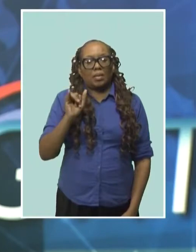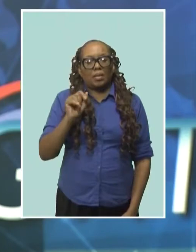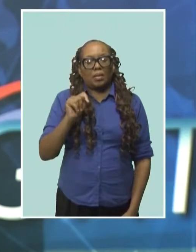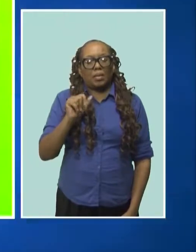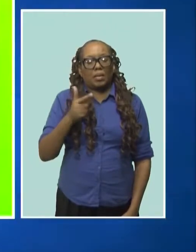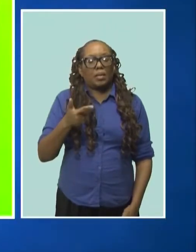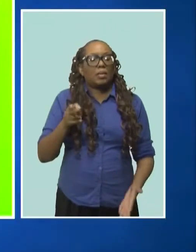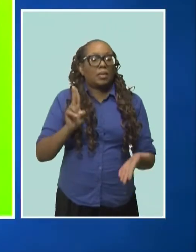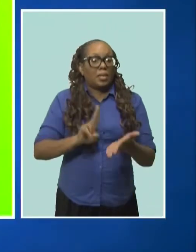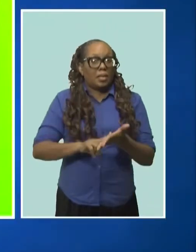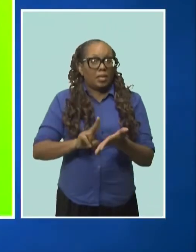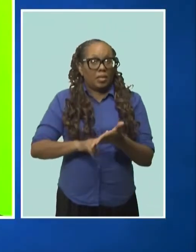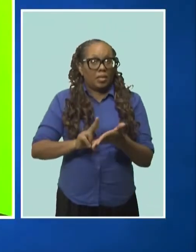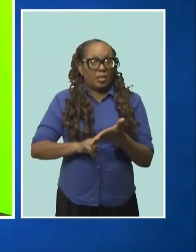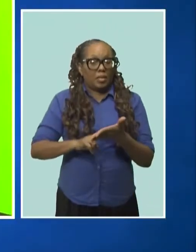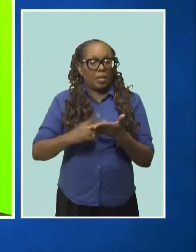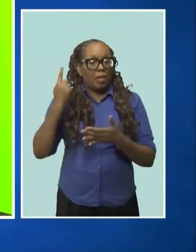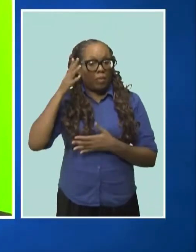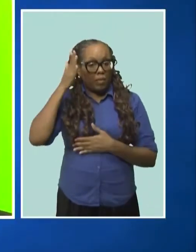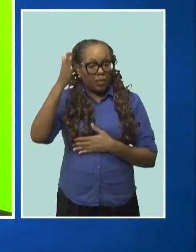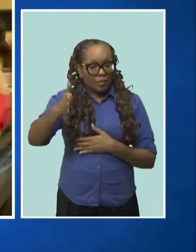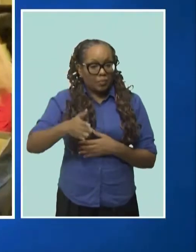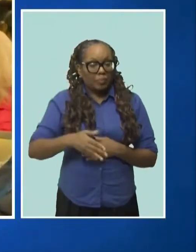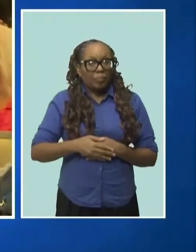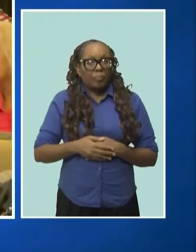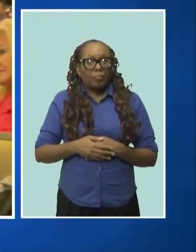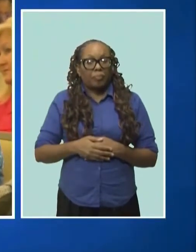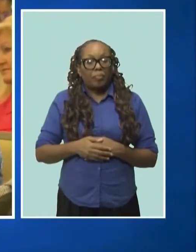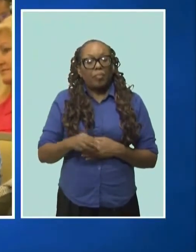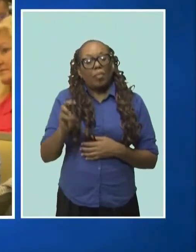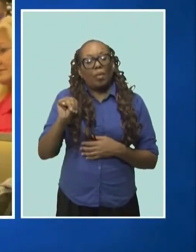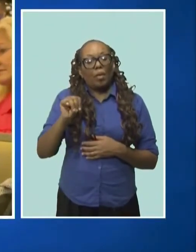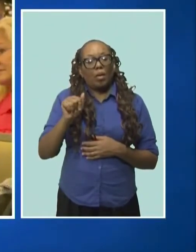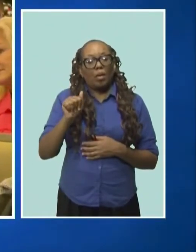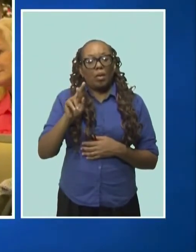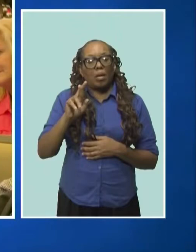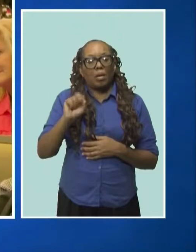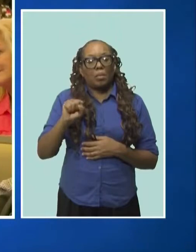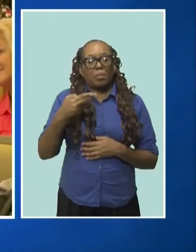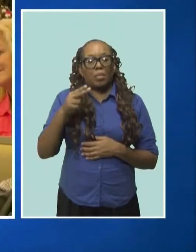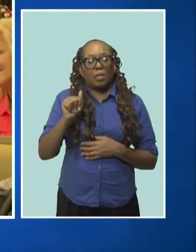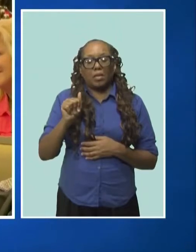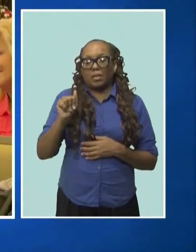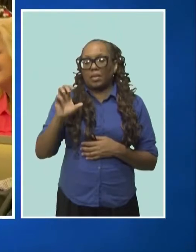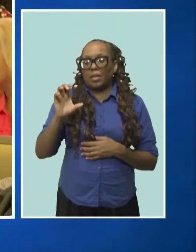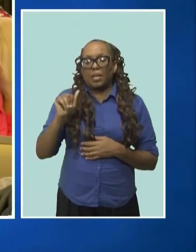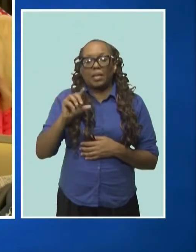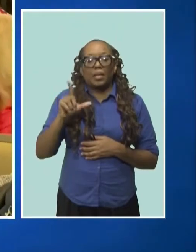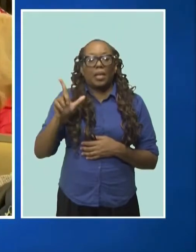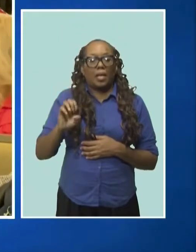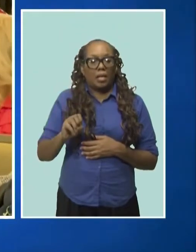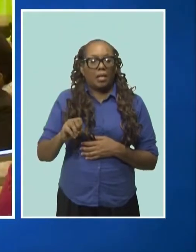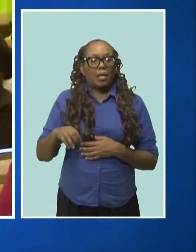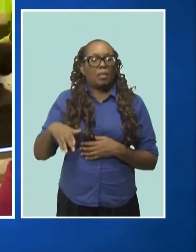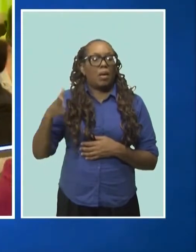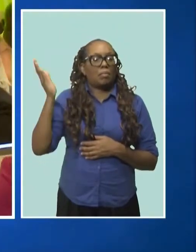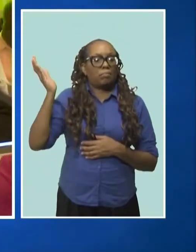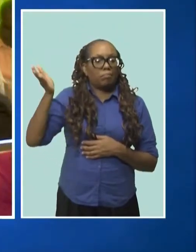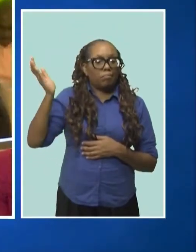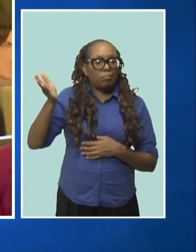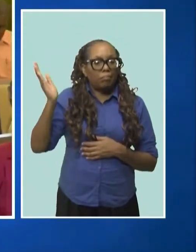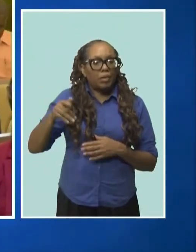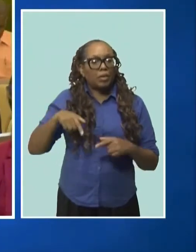the word from Innovation Minister Marsha Cadell. She was speaking at the Compliance Beyond Borders Insights from the Financial